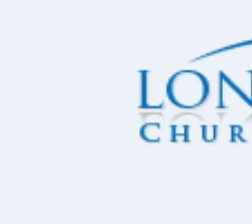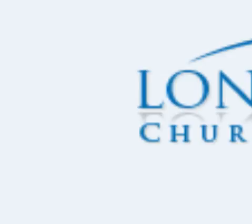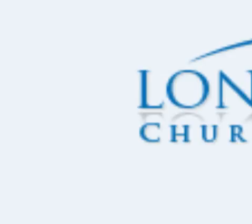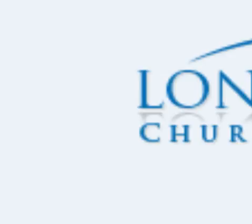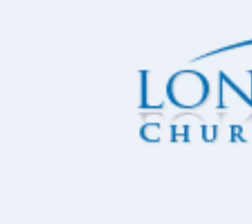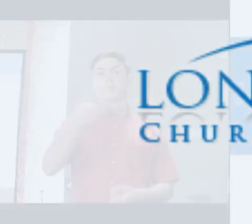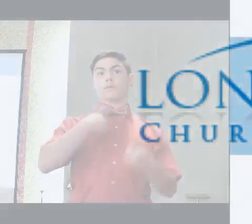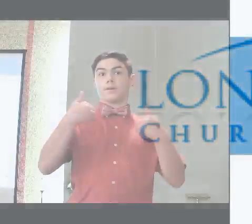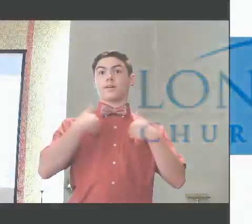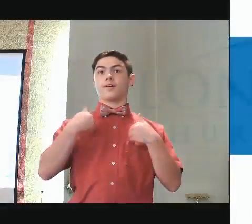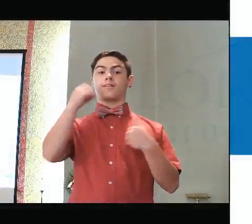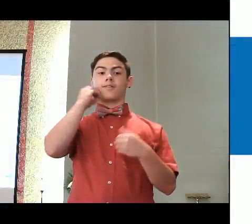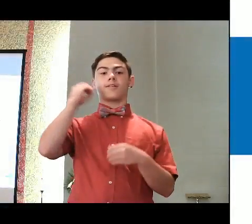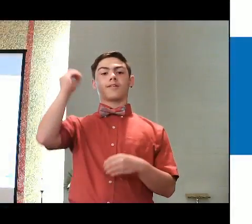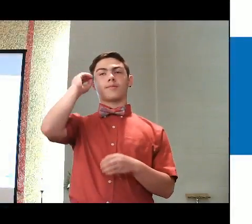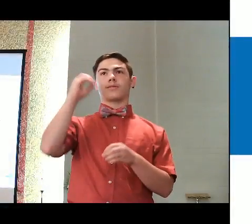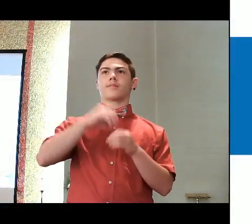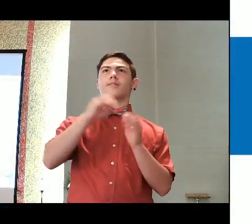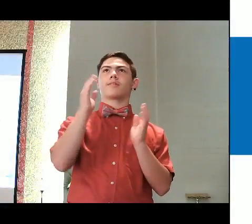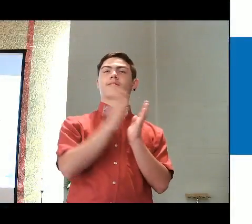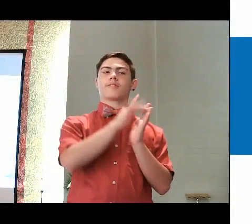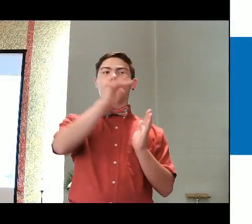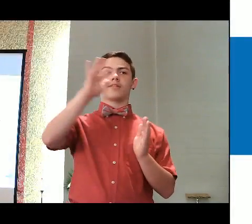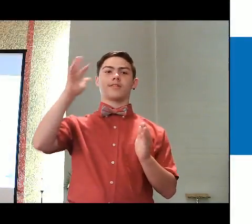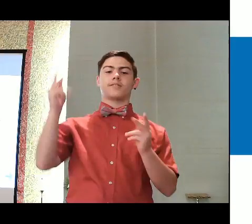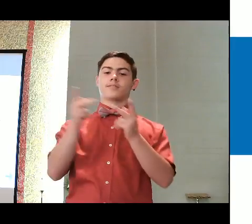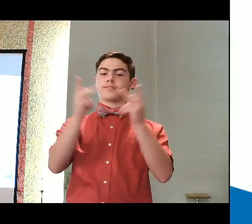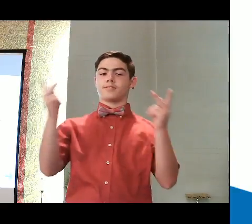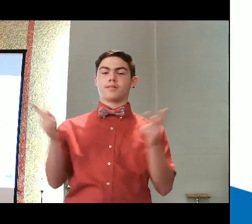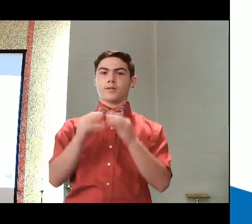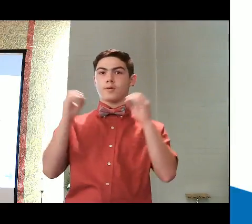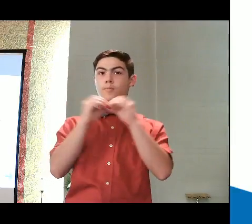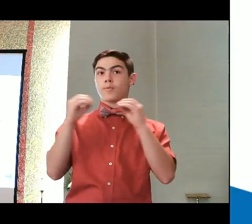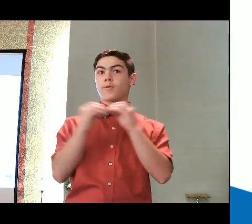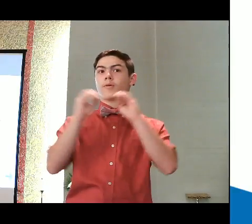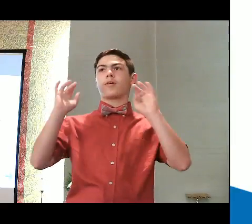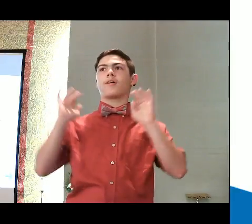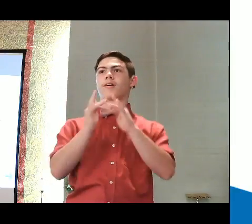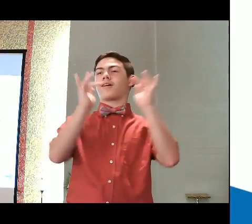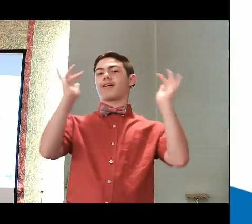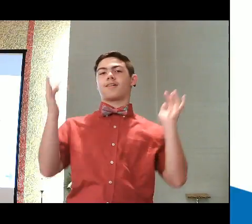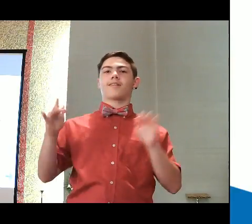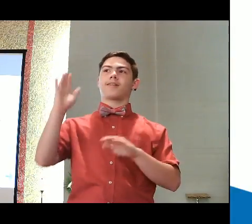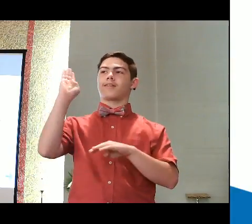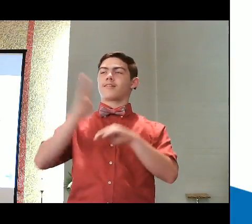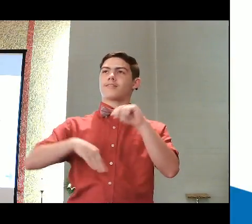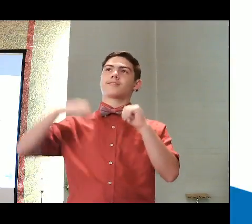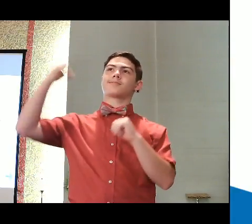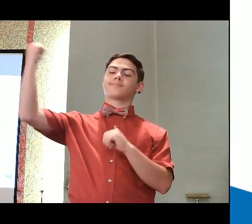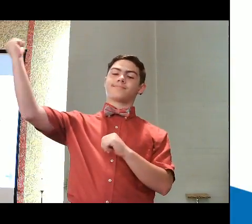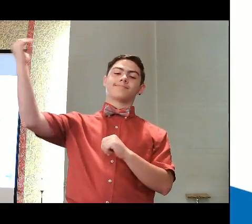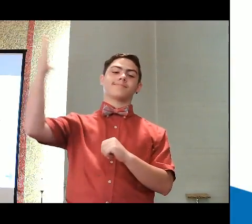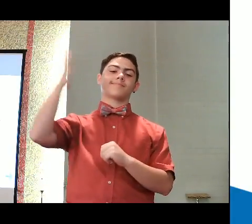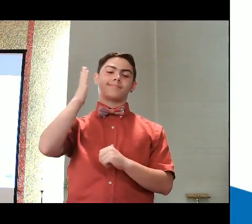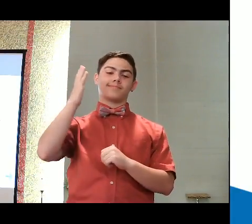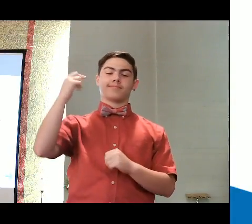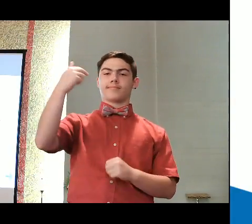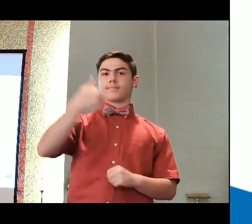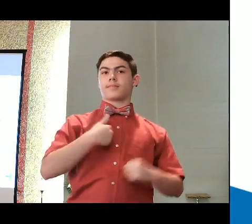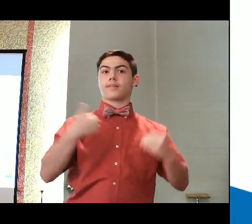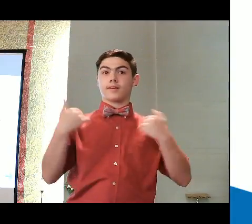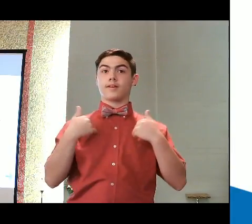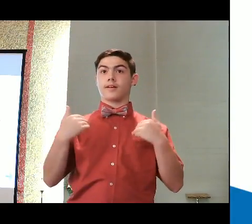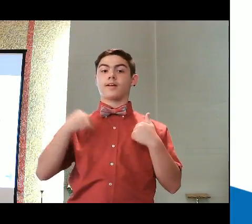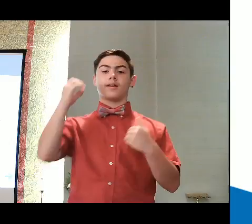I've got a home in glory, and that outshines the sun. I've got a home in glory,